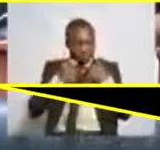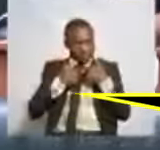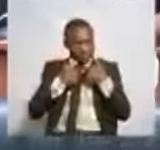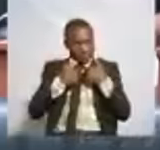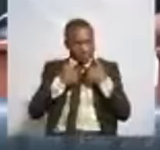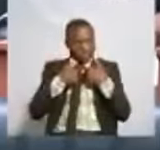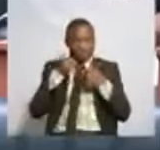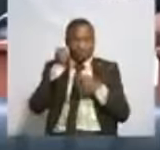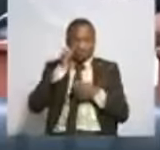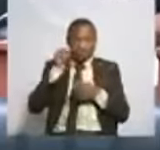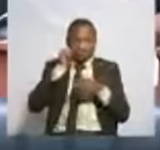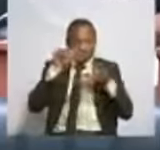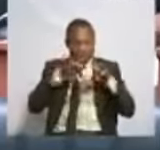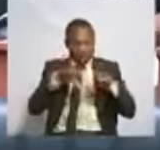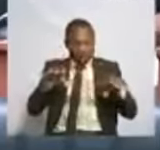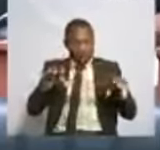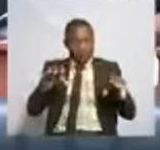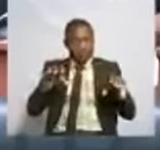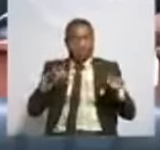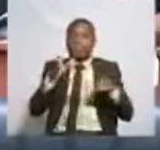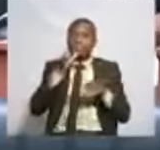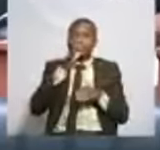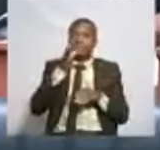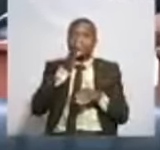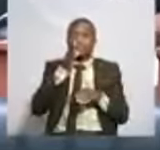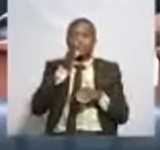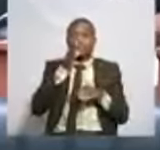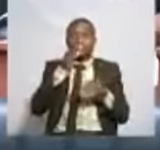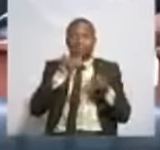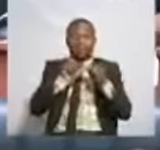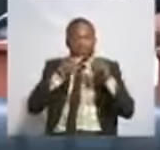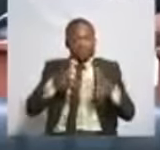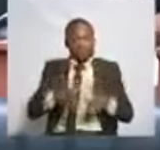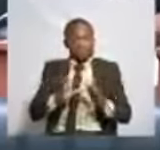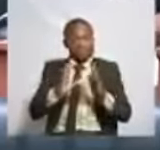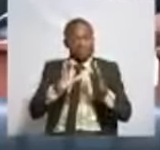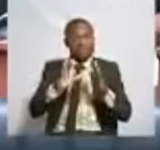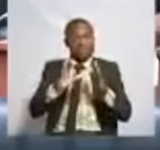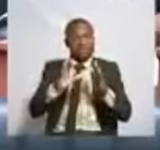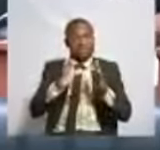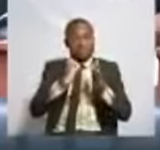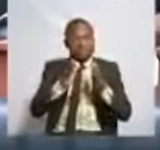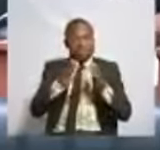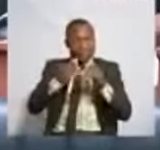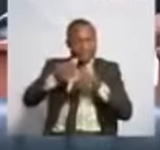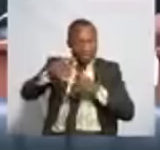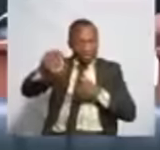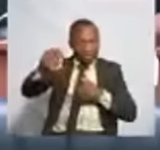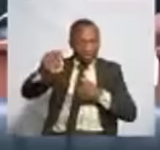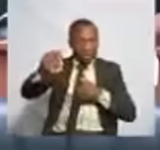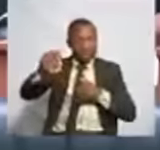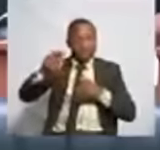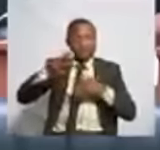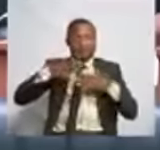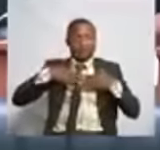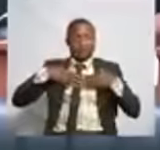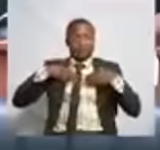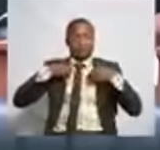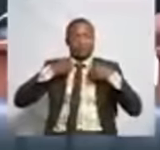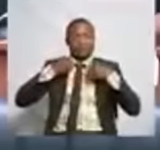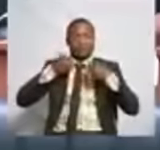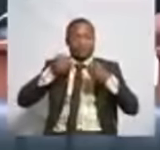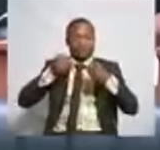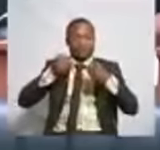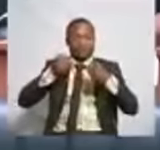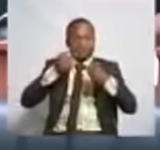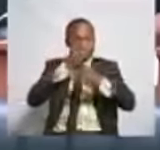Hi lovely viewers, it's me again, your one and only Mutati Mpundu. Welcome to my YouTube channel. If this is your first time on my channel, kindly subscribe